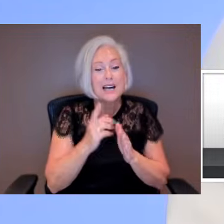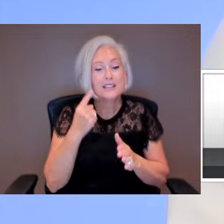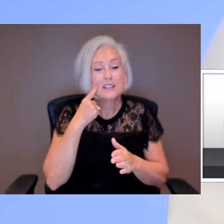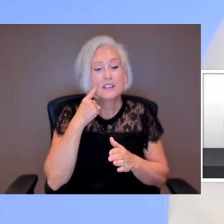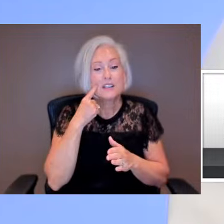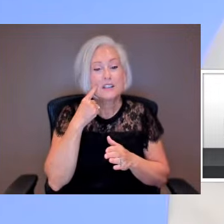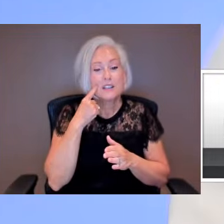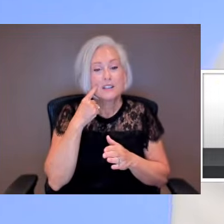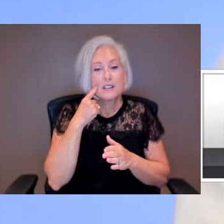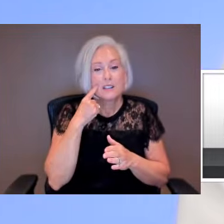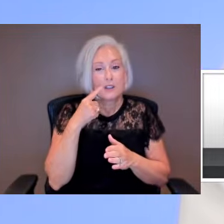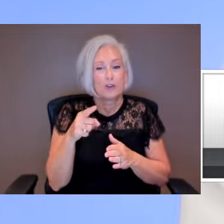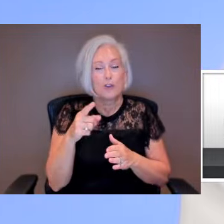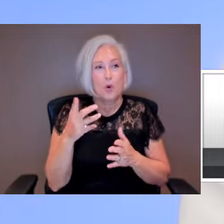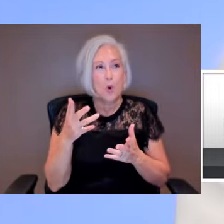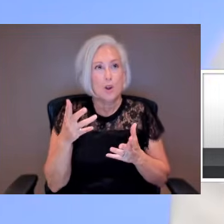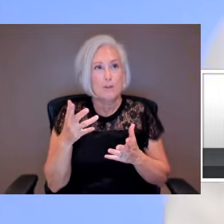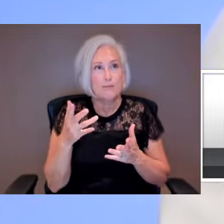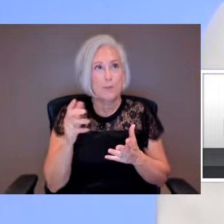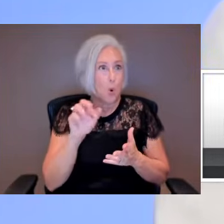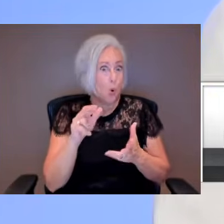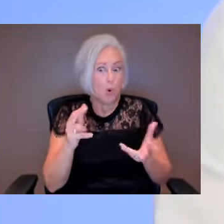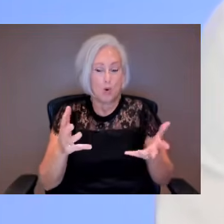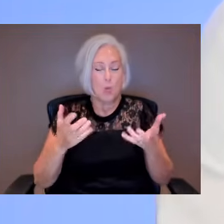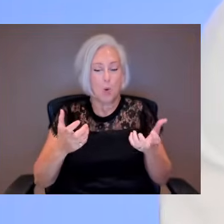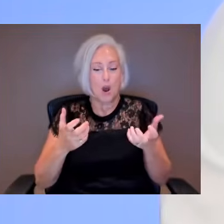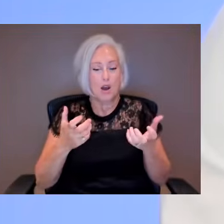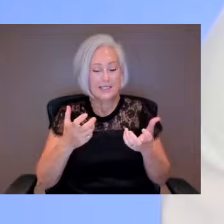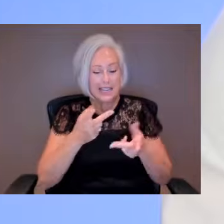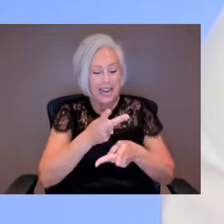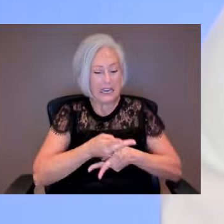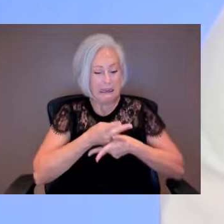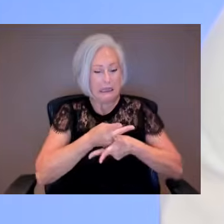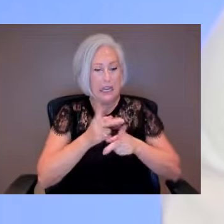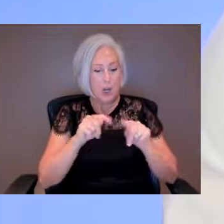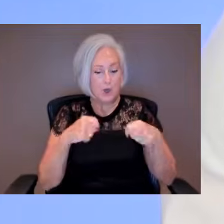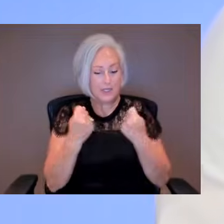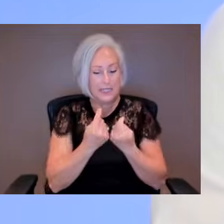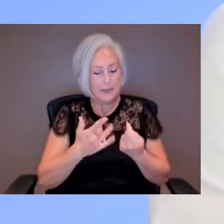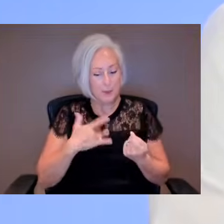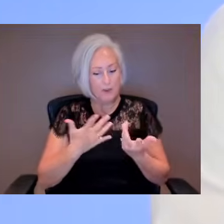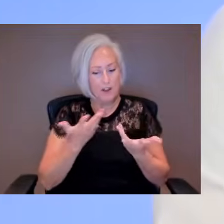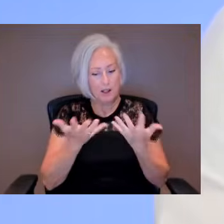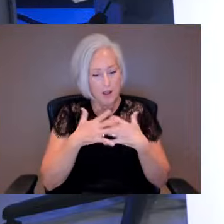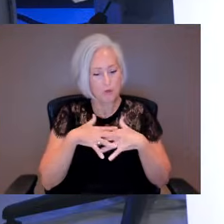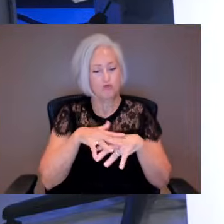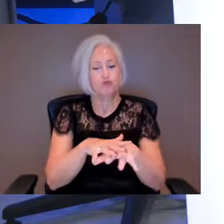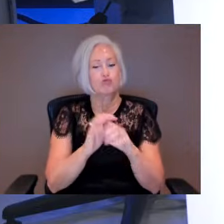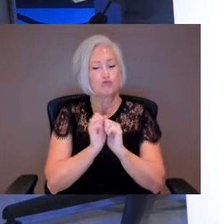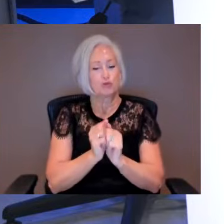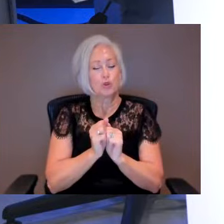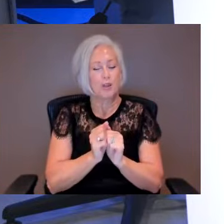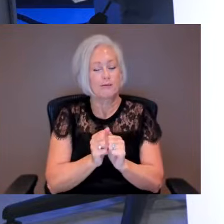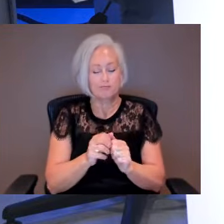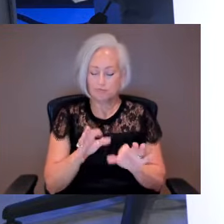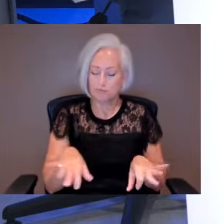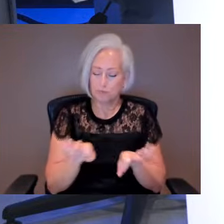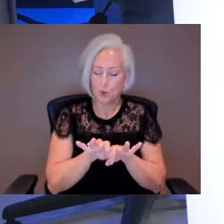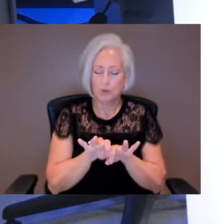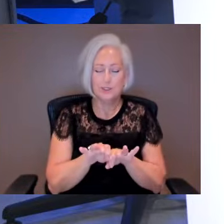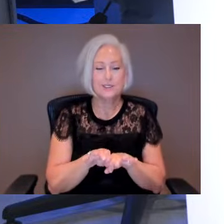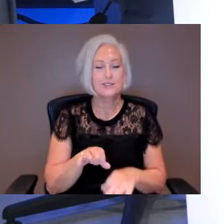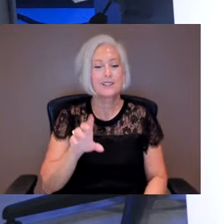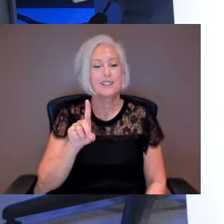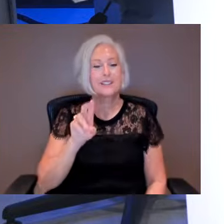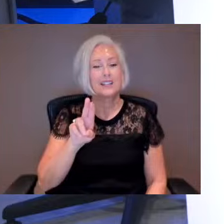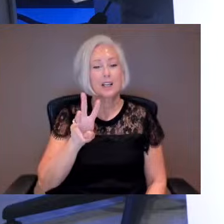in wanting a care team that you mesh with, I think is important as well too. Dr. Wolf, wrap us up. What's the